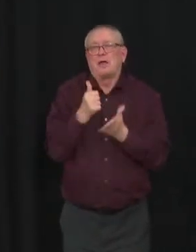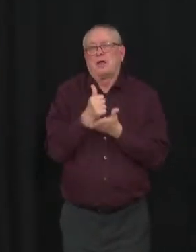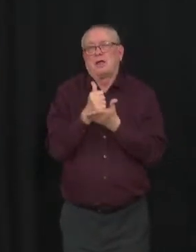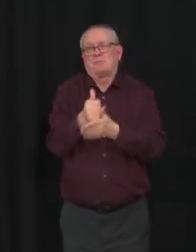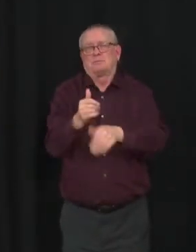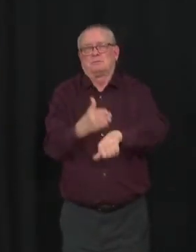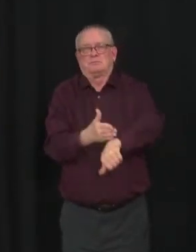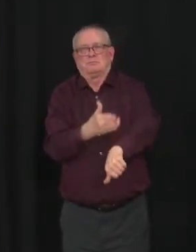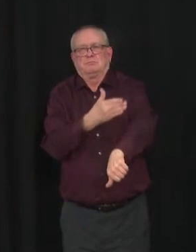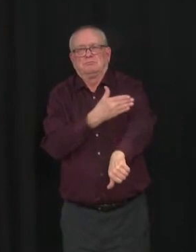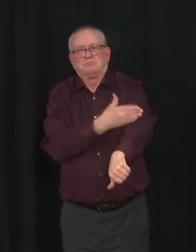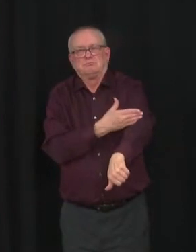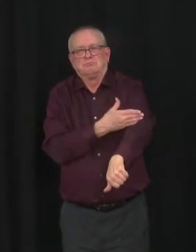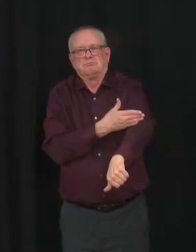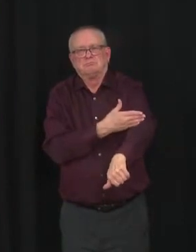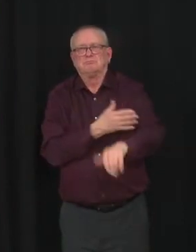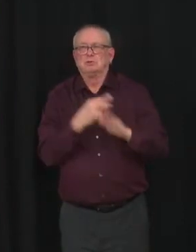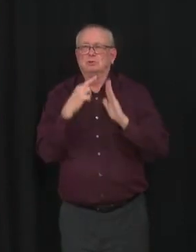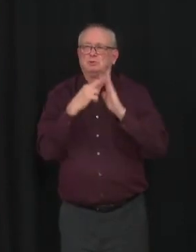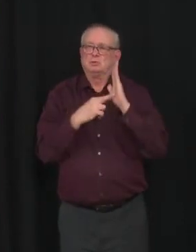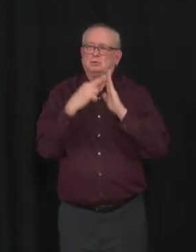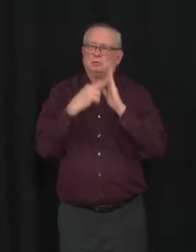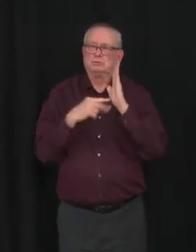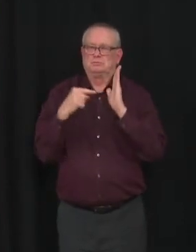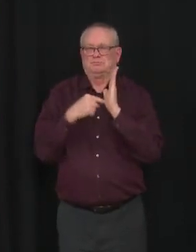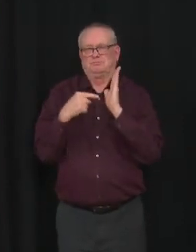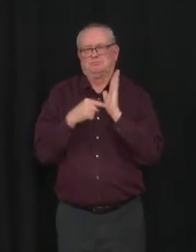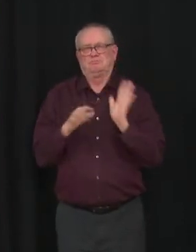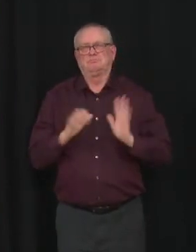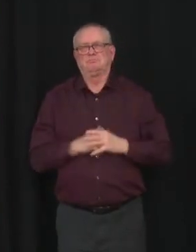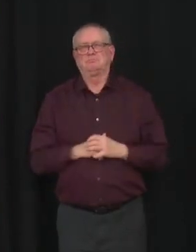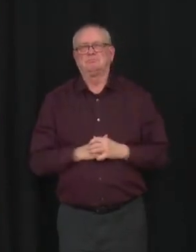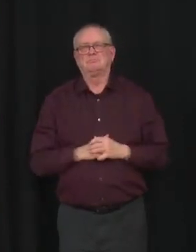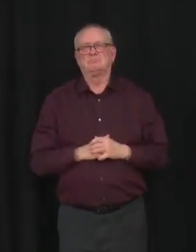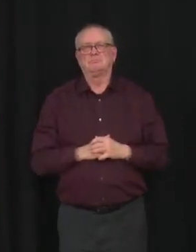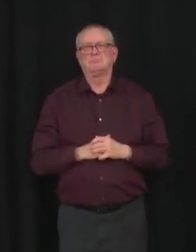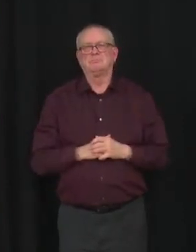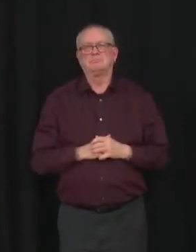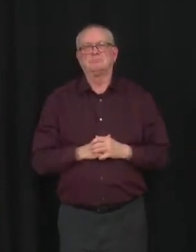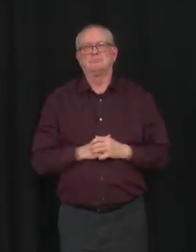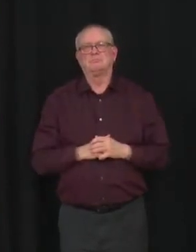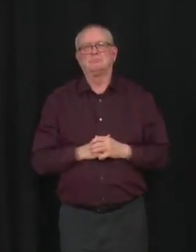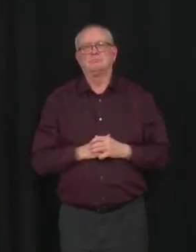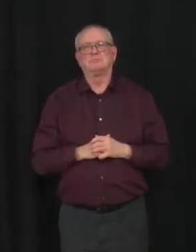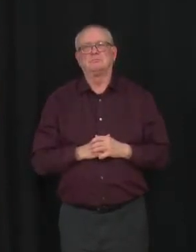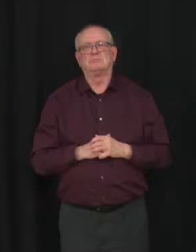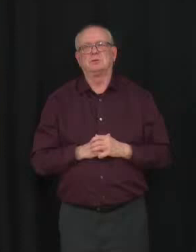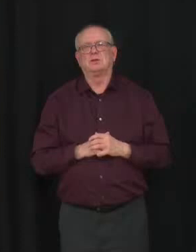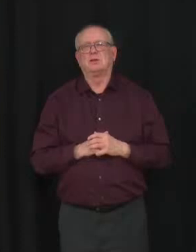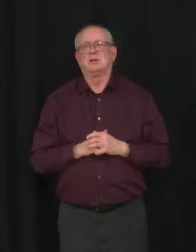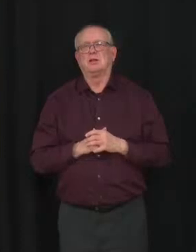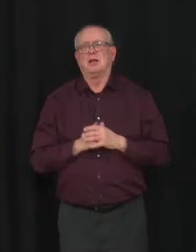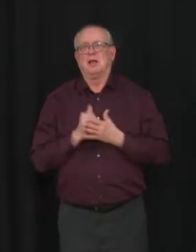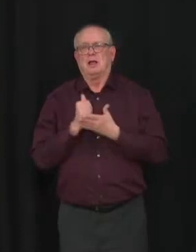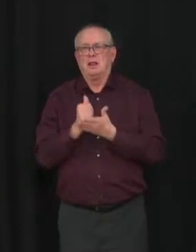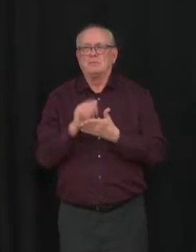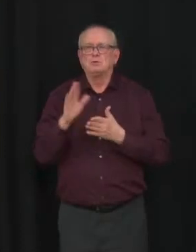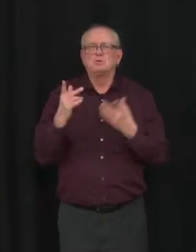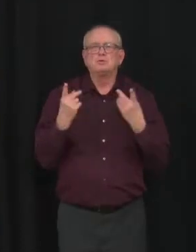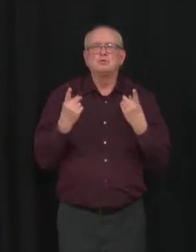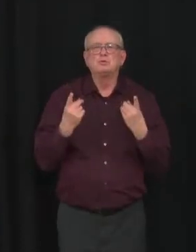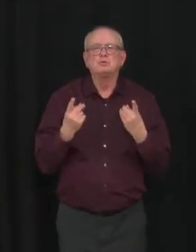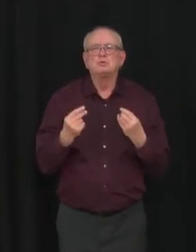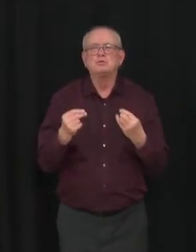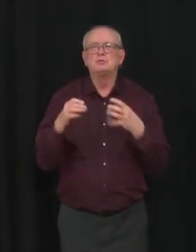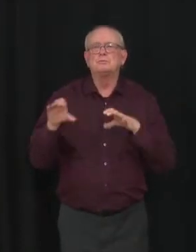limit, if you will, that give parameters for people's conduct. But ultimately, as I've said many